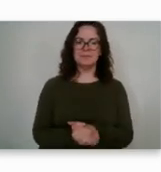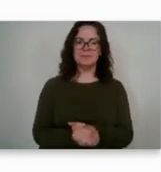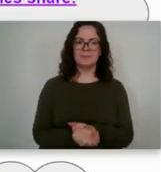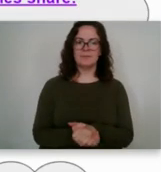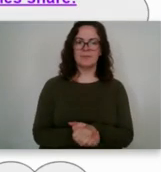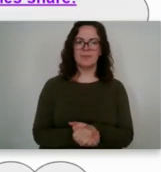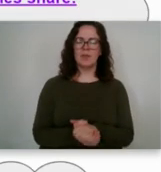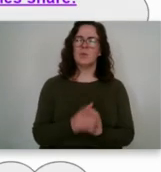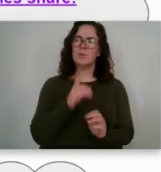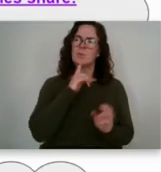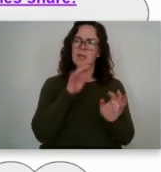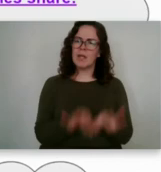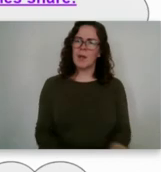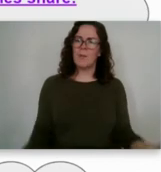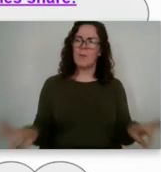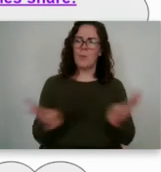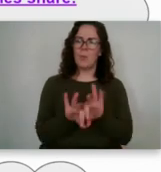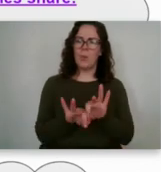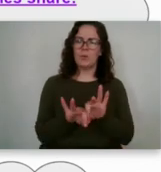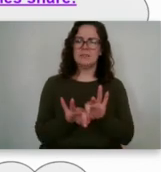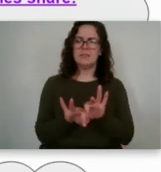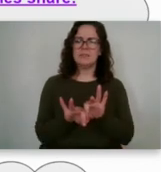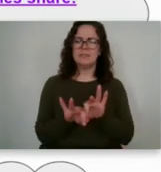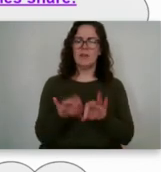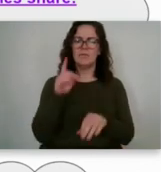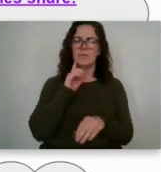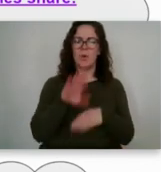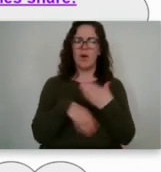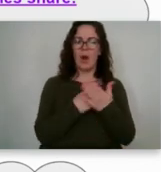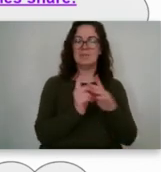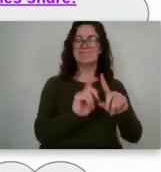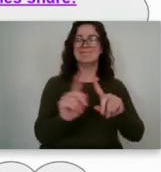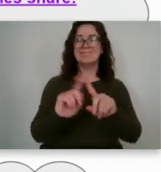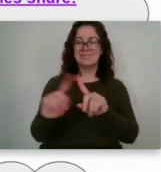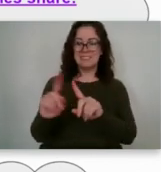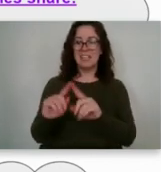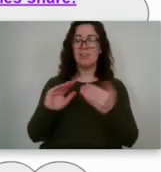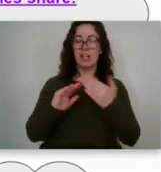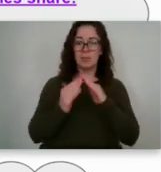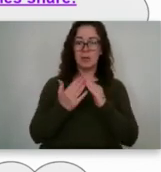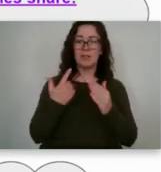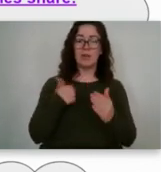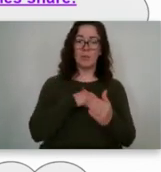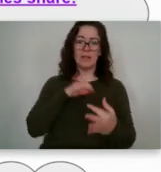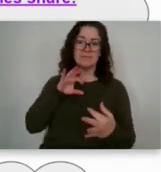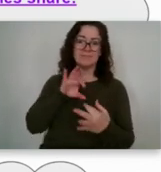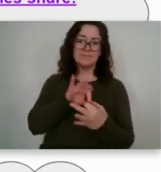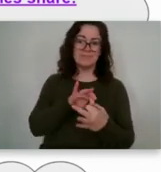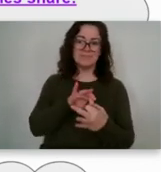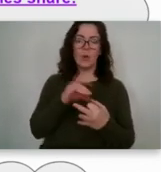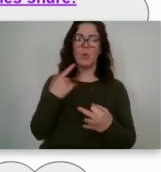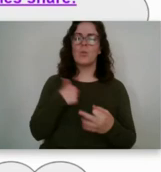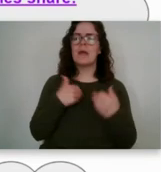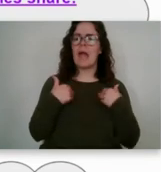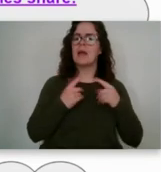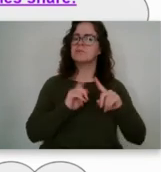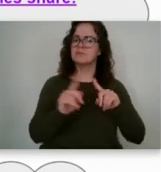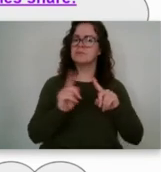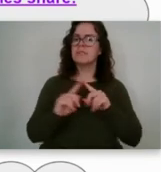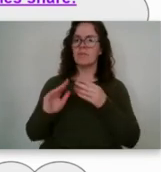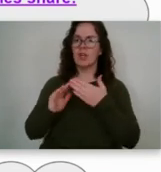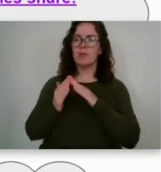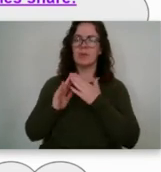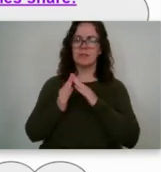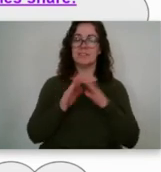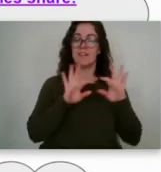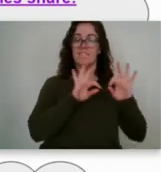And this is really important for all the different groups that we belong in. So we have various communities that we belong to. We have